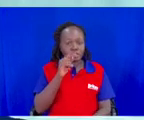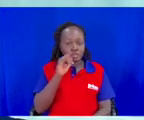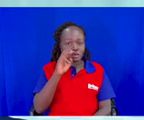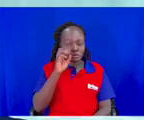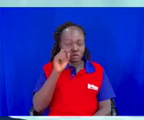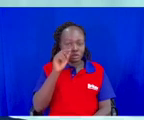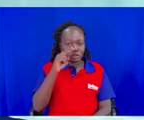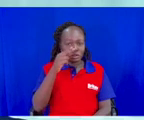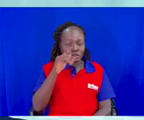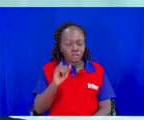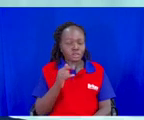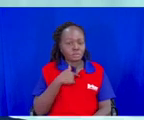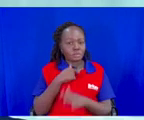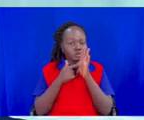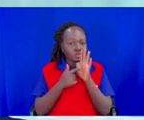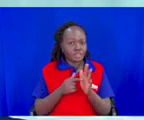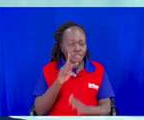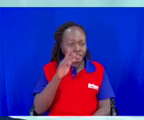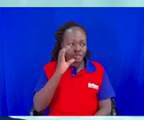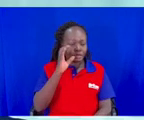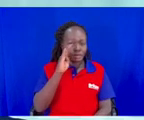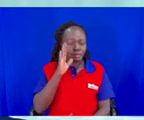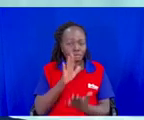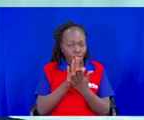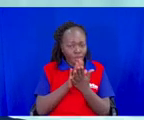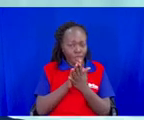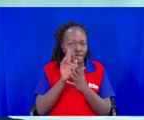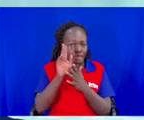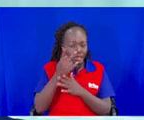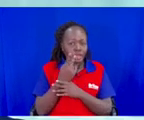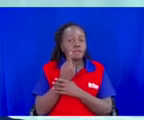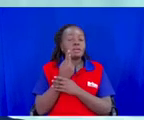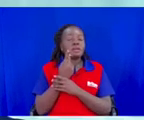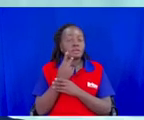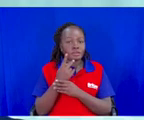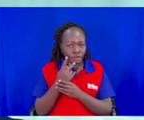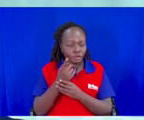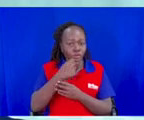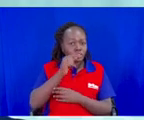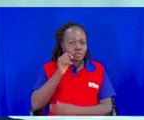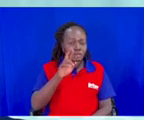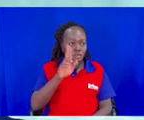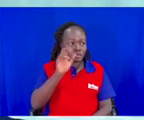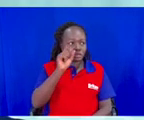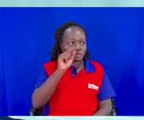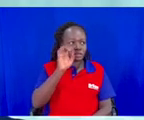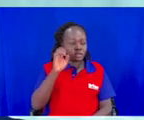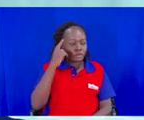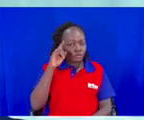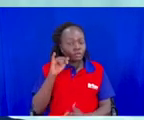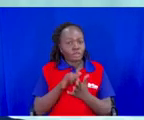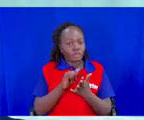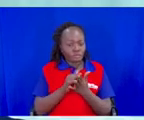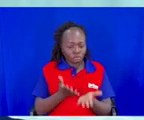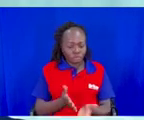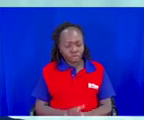representing KCB Bank Kenya Limited, the corporate trustee of the British American Britam Unit Trust Funds.